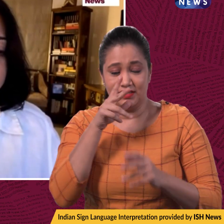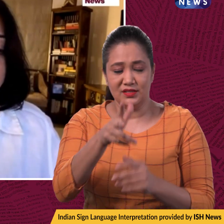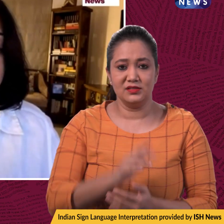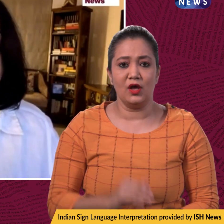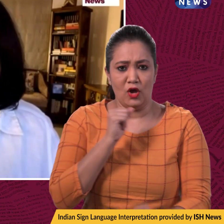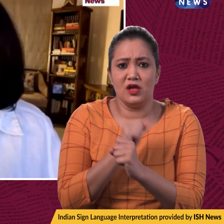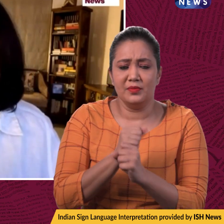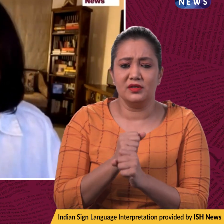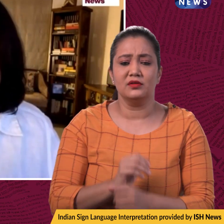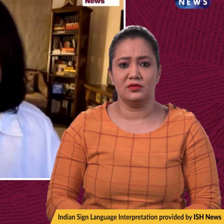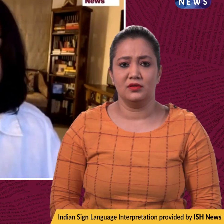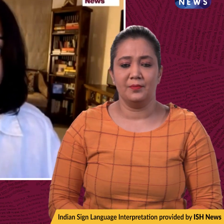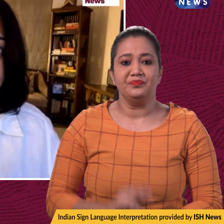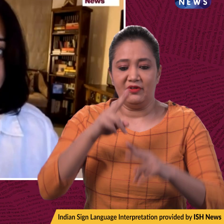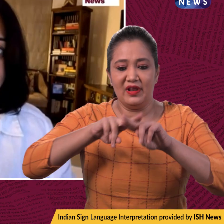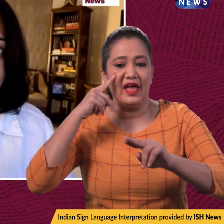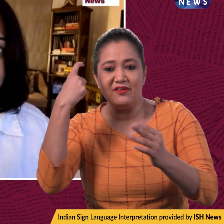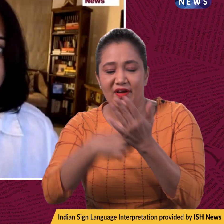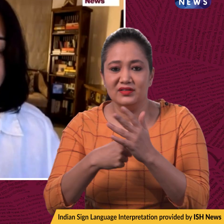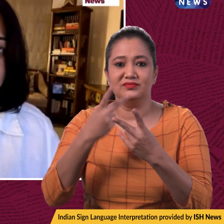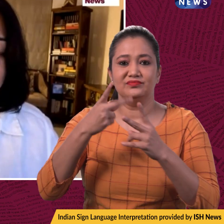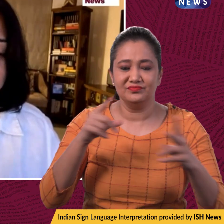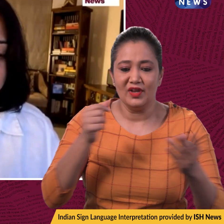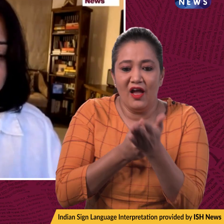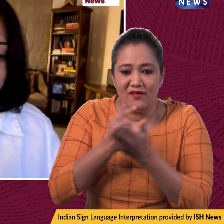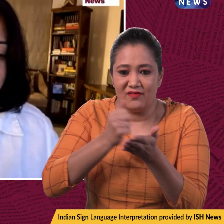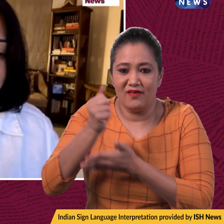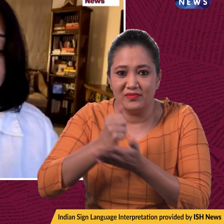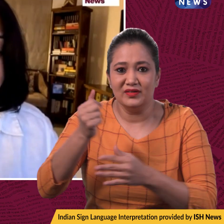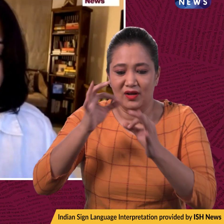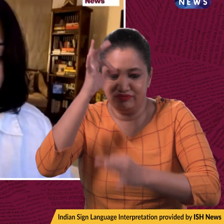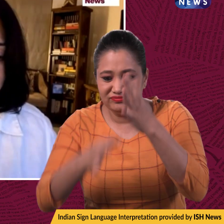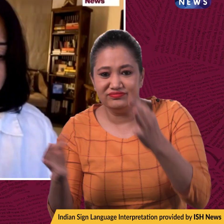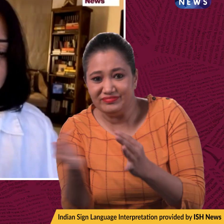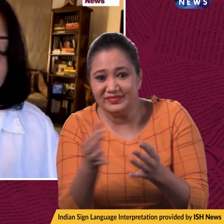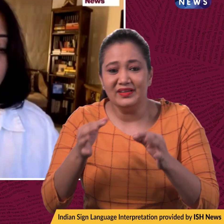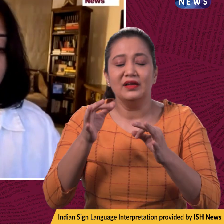has announced that the government will cancel all FIRs that have been filed against farmers for